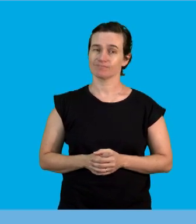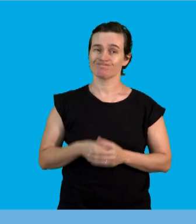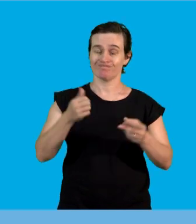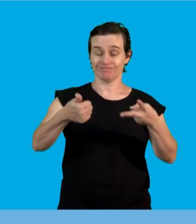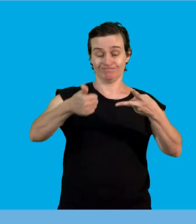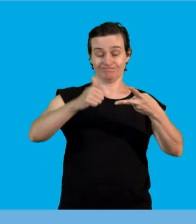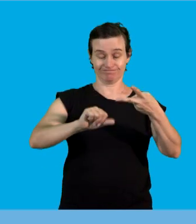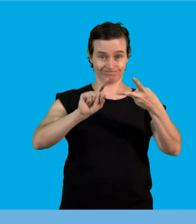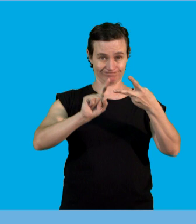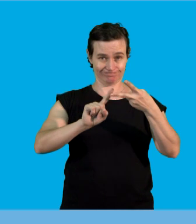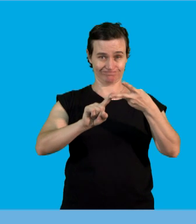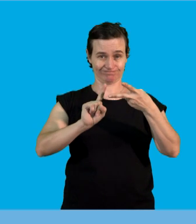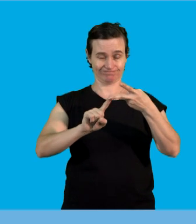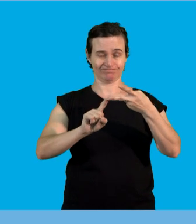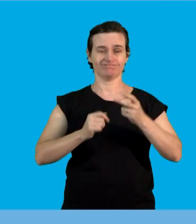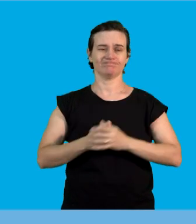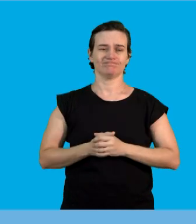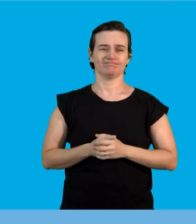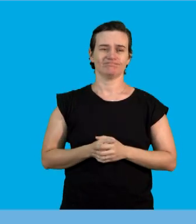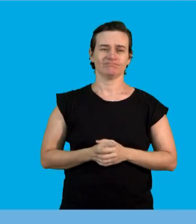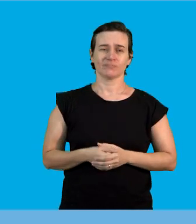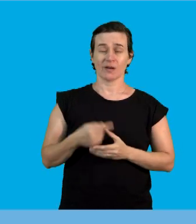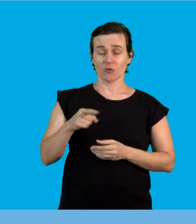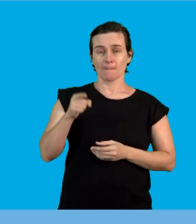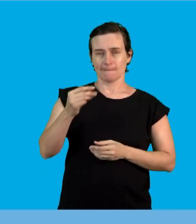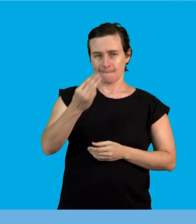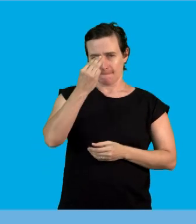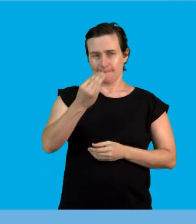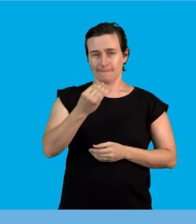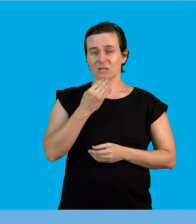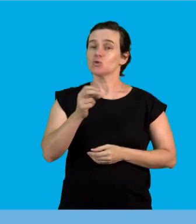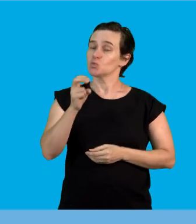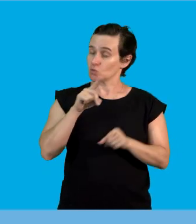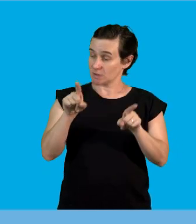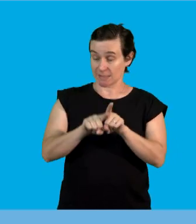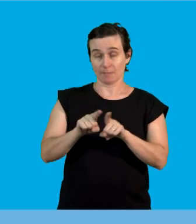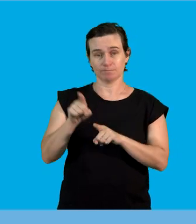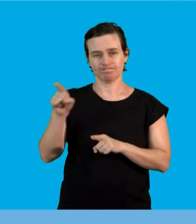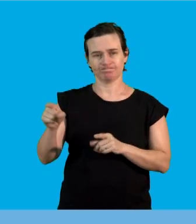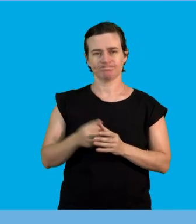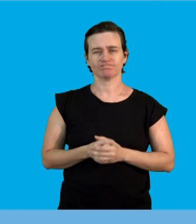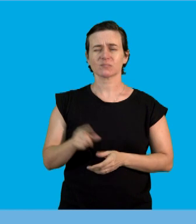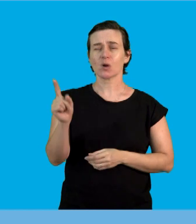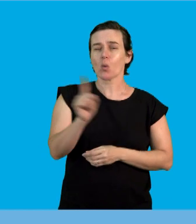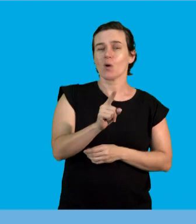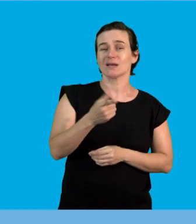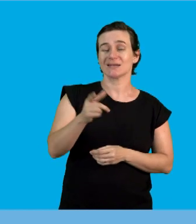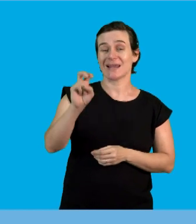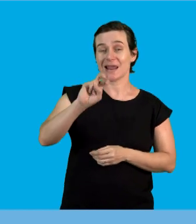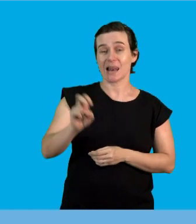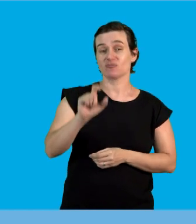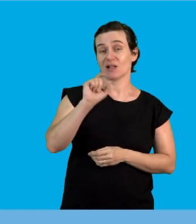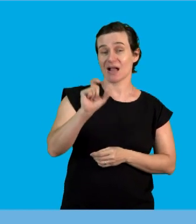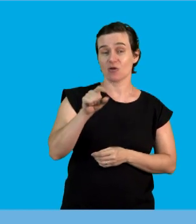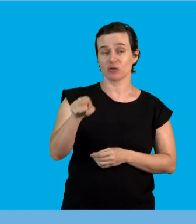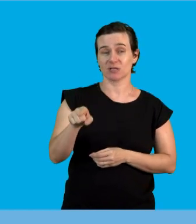Moving on to the next question. It says, from the diagram again, still using the same diagram, what current is drawn, or